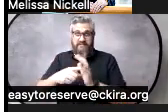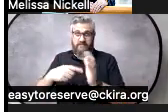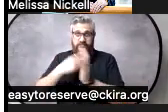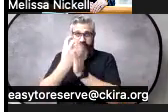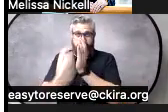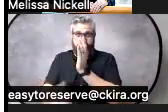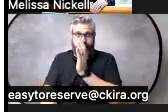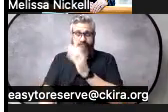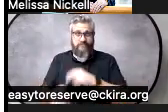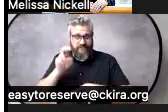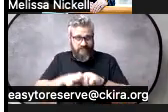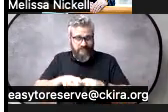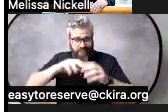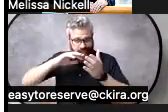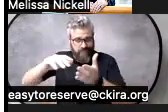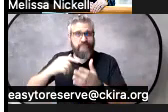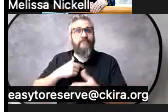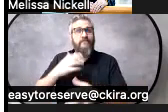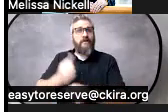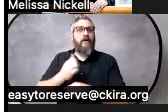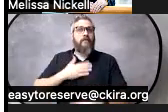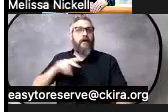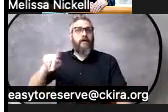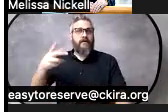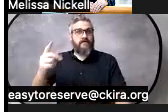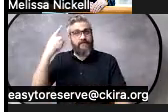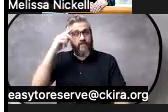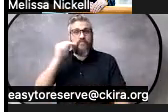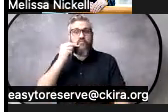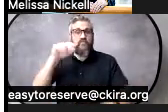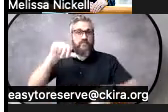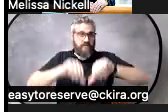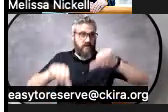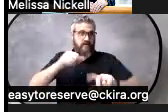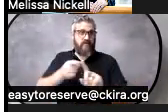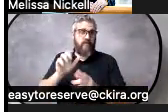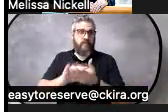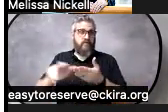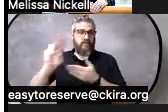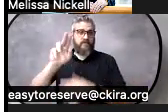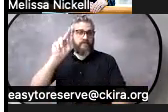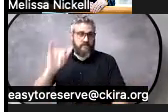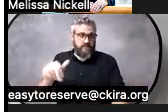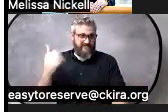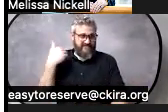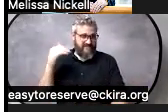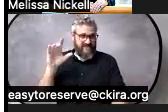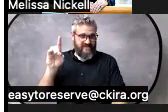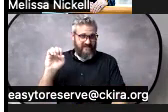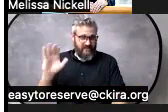at the bench. I obtained my doctorate degree in nutritional sciences from the University of Kentucky in December